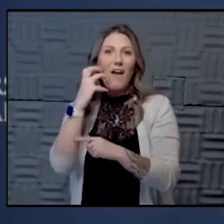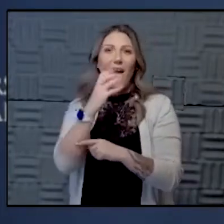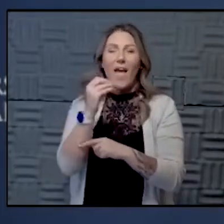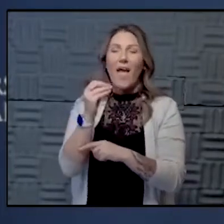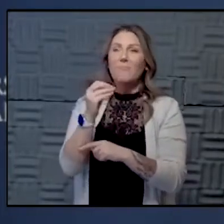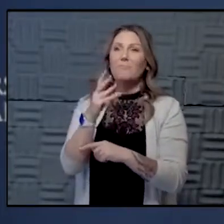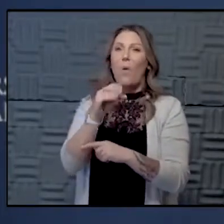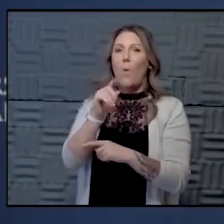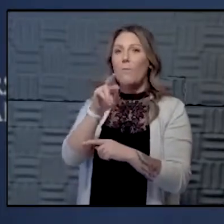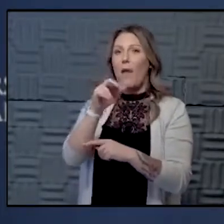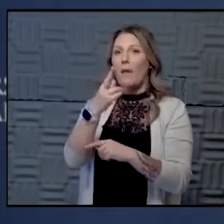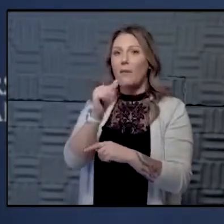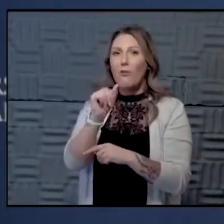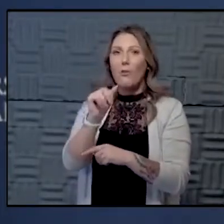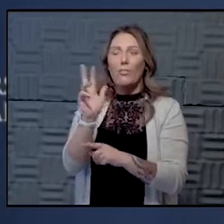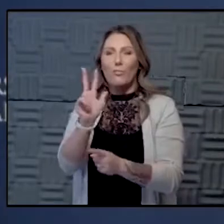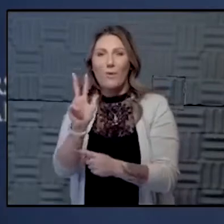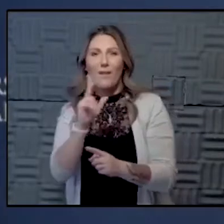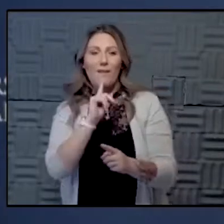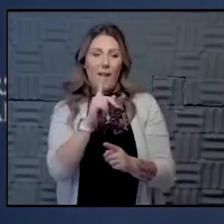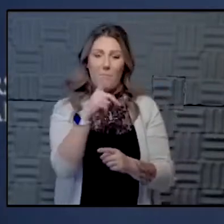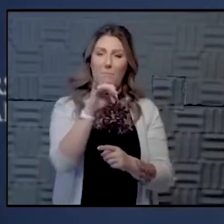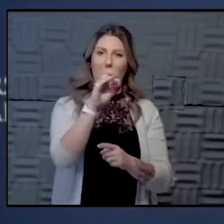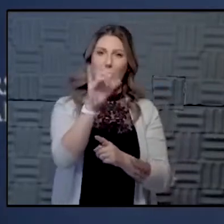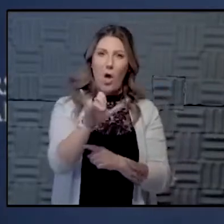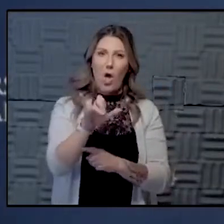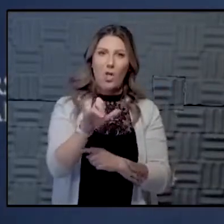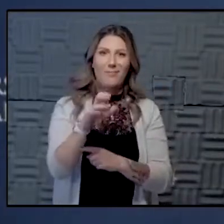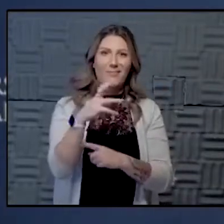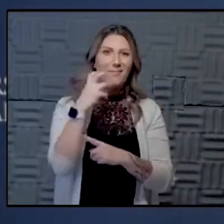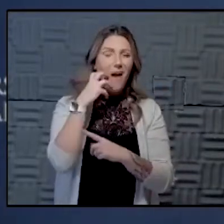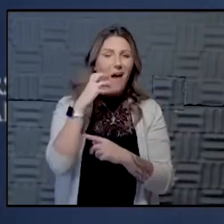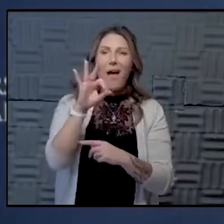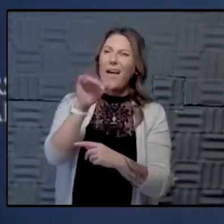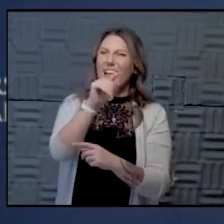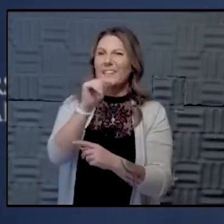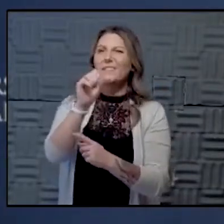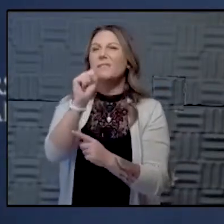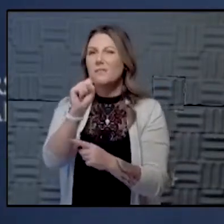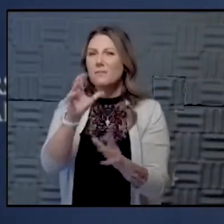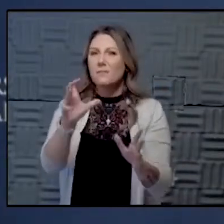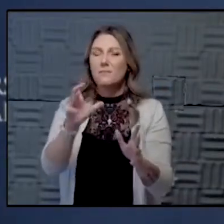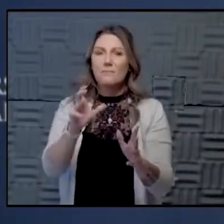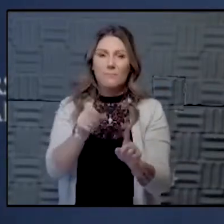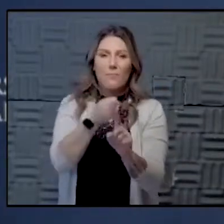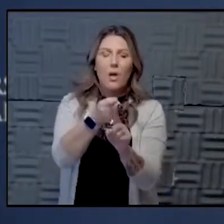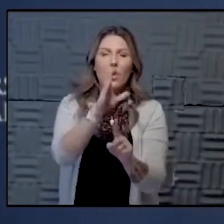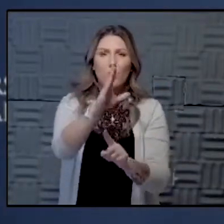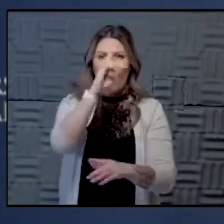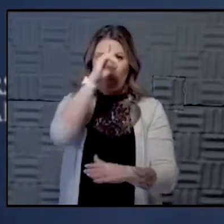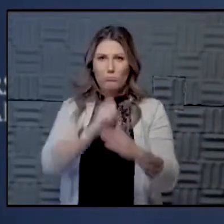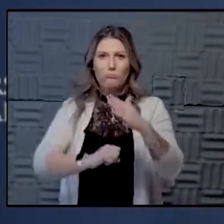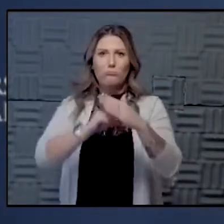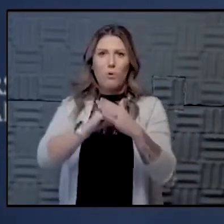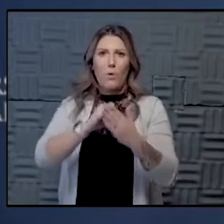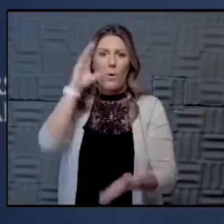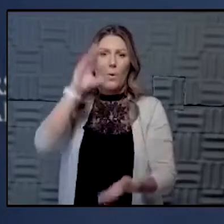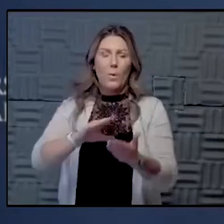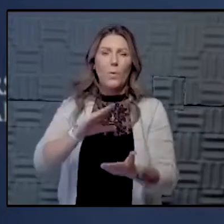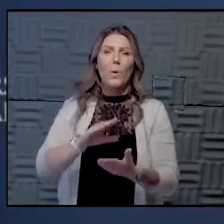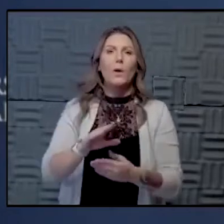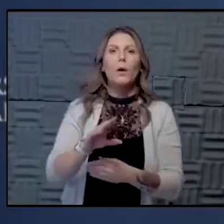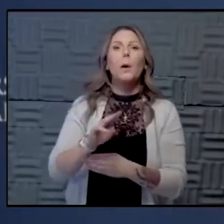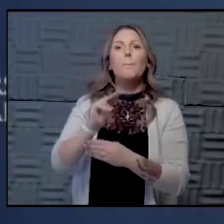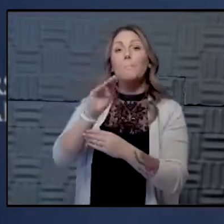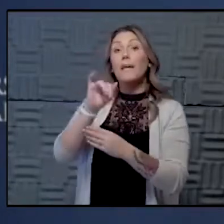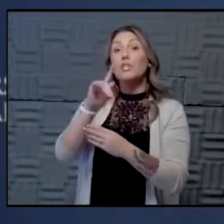in trans fats and polysaturated fats, can impact your risk of stroke in a positive way. Mediterranean diets have